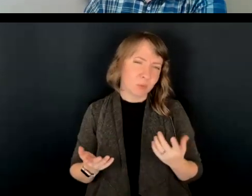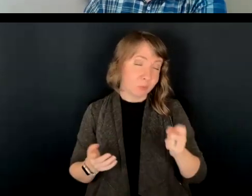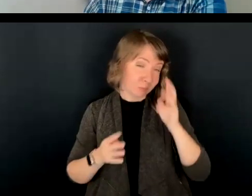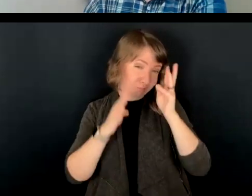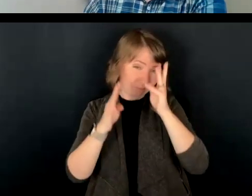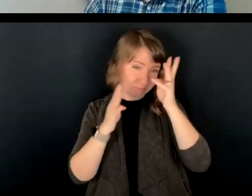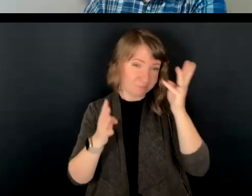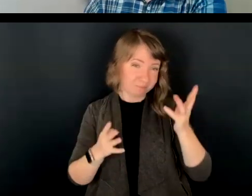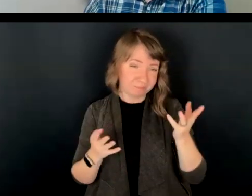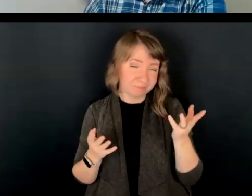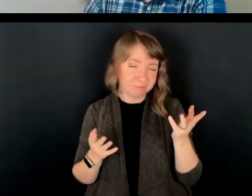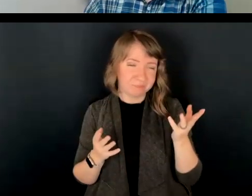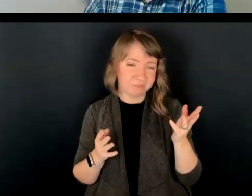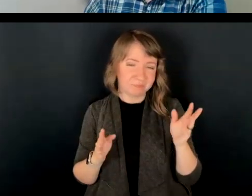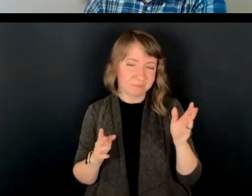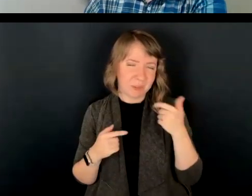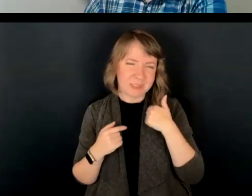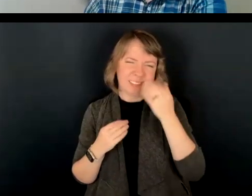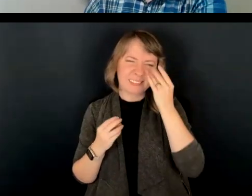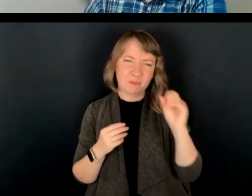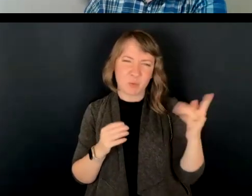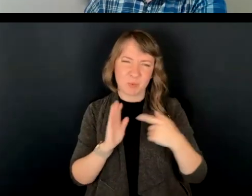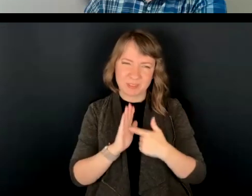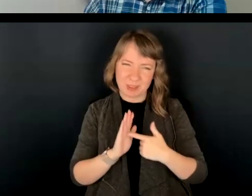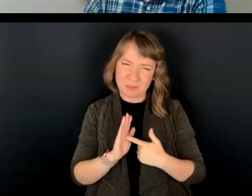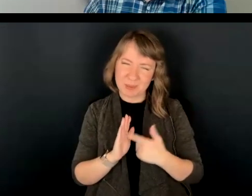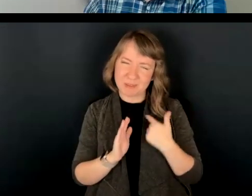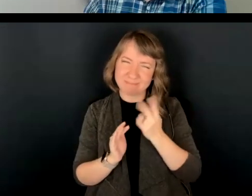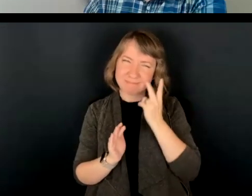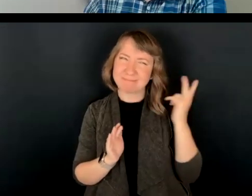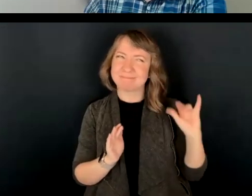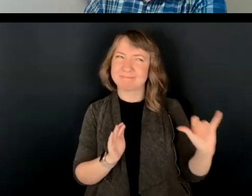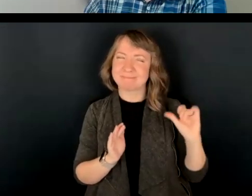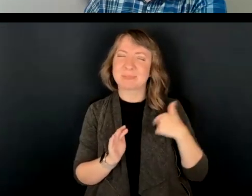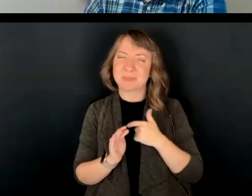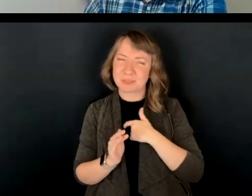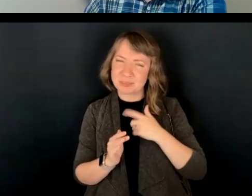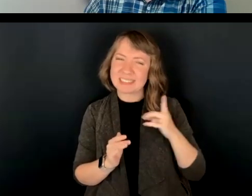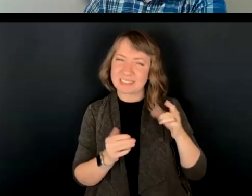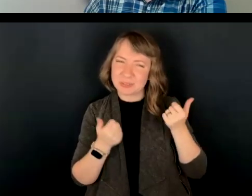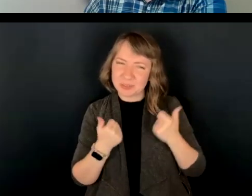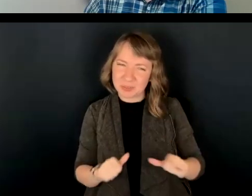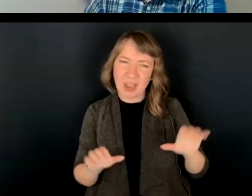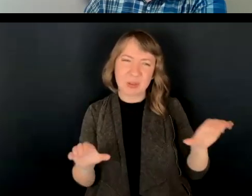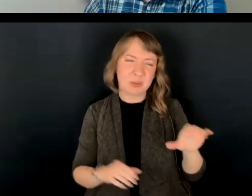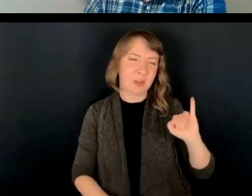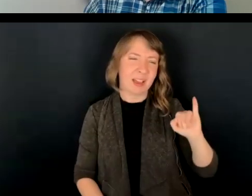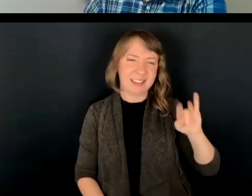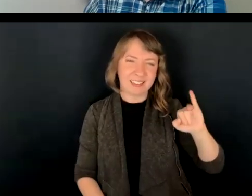sometimes. But I was thinking of a couple examples like that where it's like we tried to do BPAs or an IDIQ with